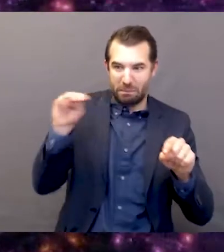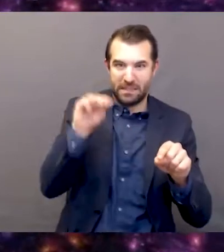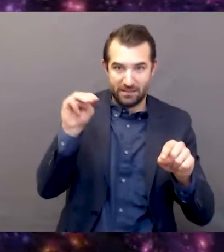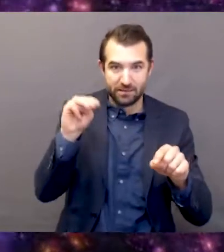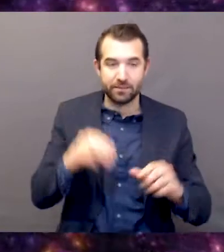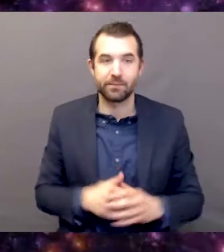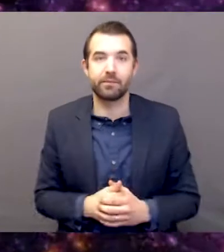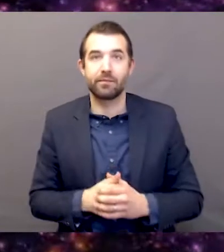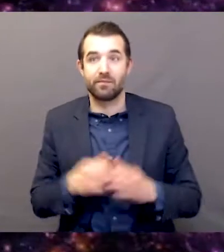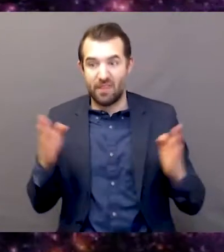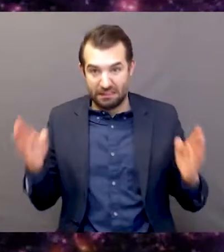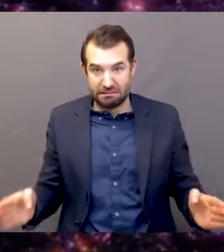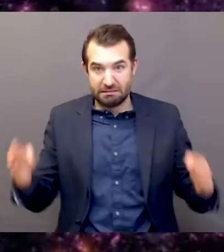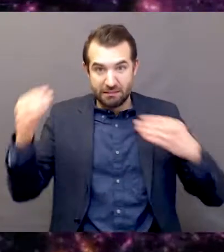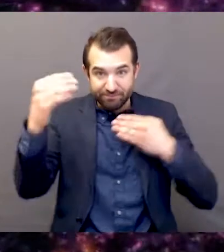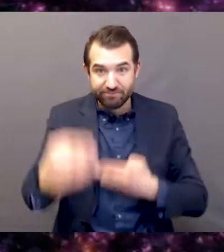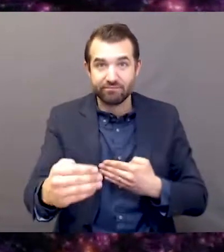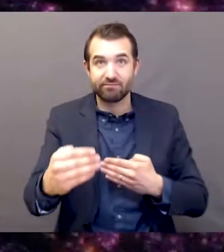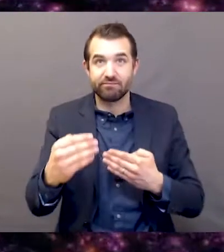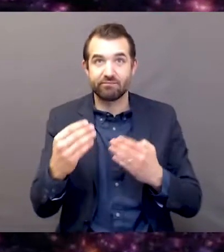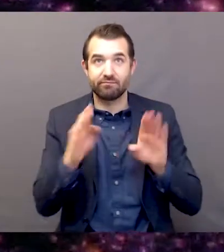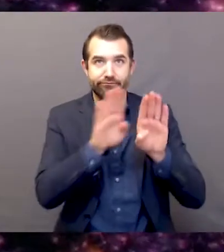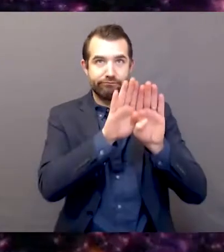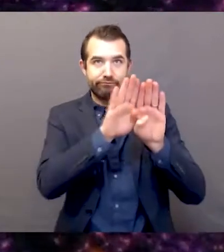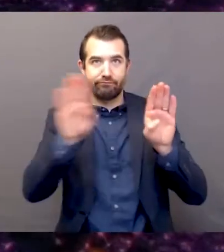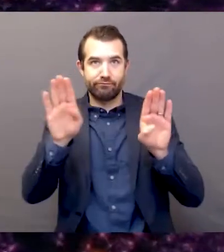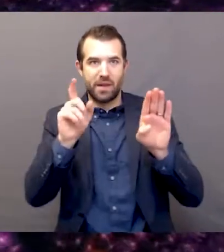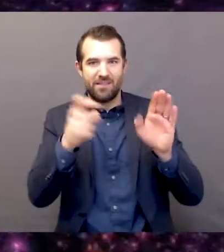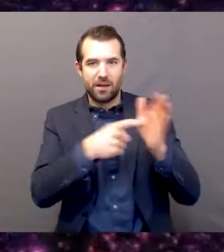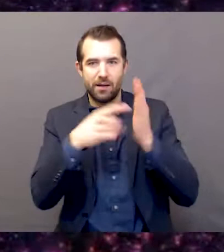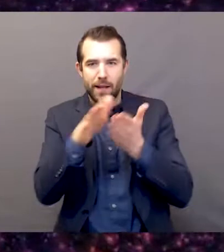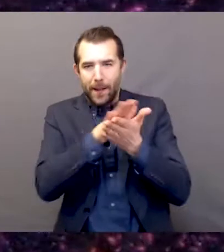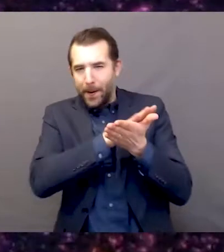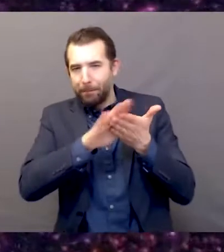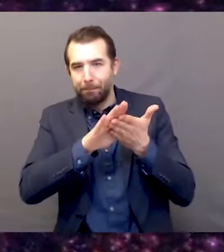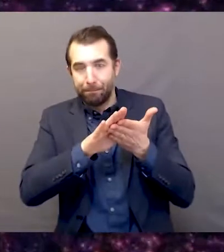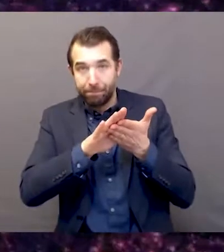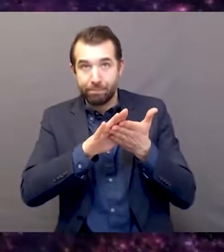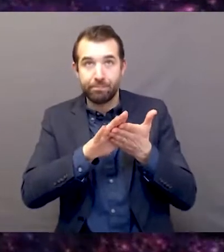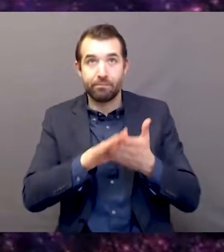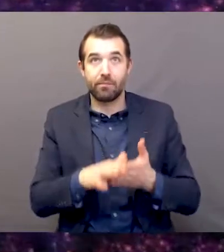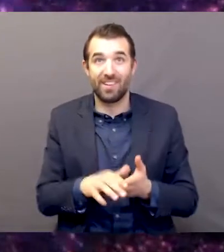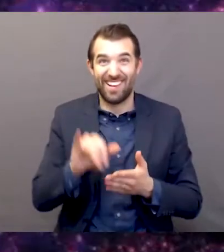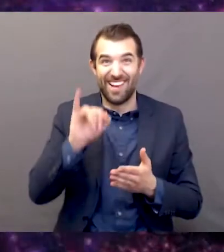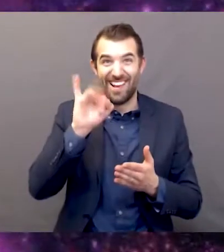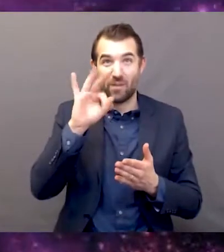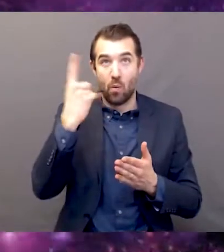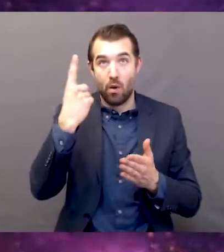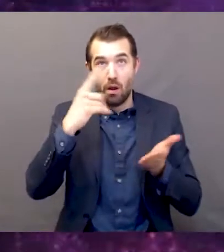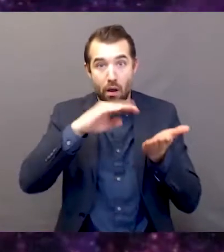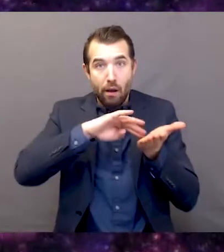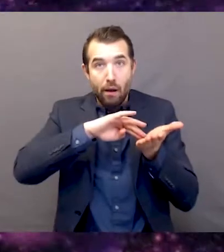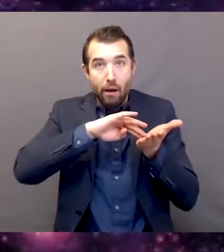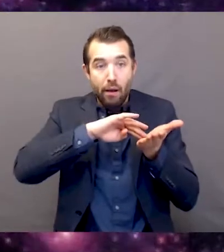reflectivity. And because these mirrors need to be so smooth, if the mirror were enlarged to the size of Colorado, the largest bump would be a